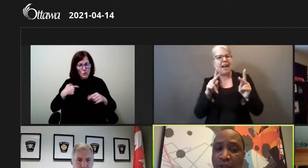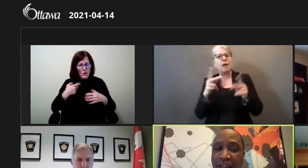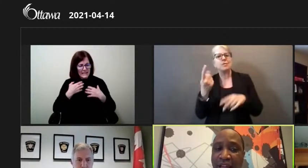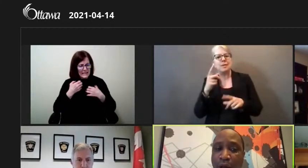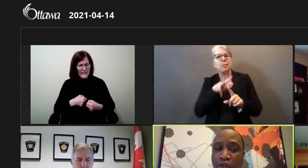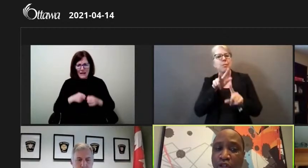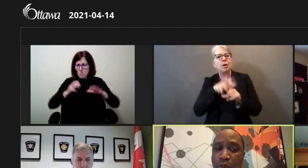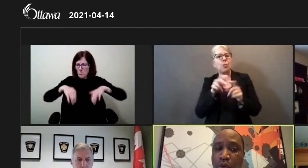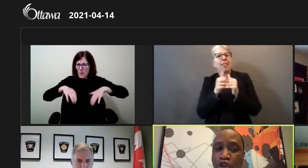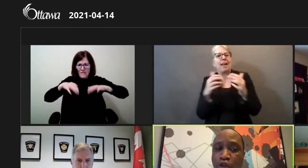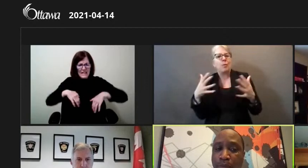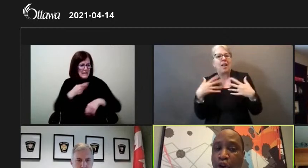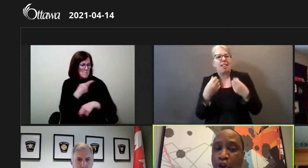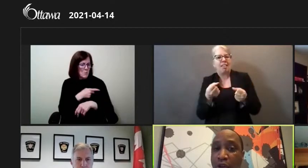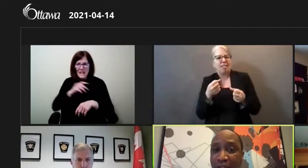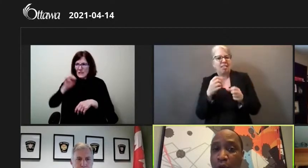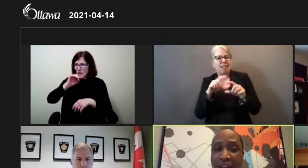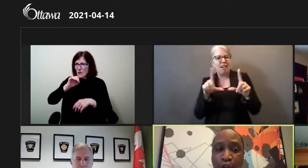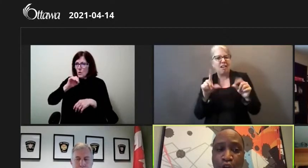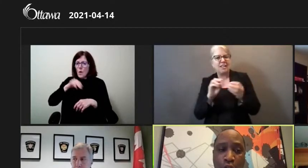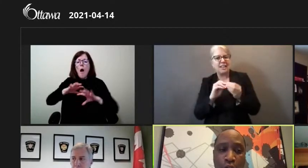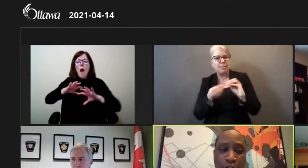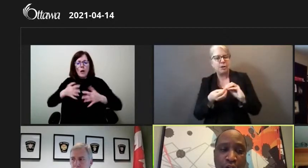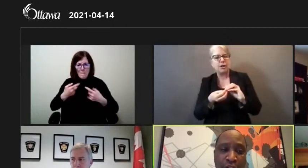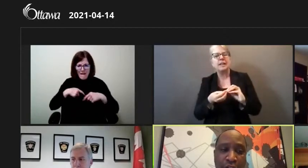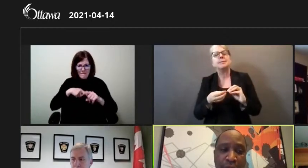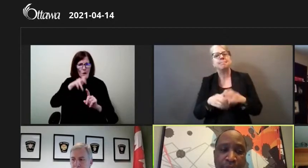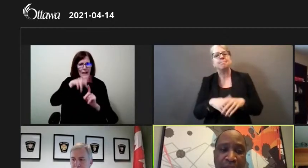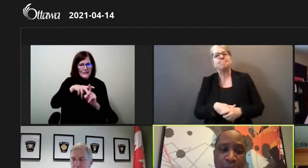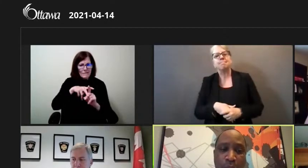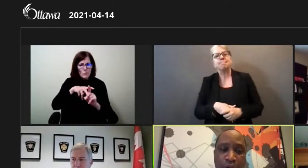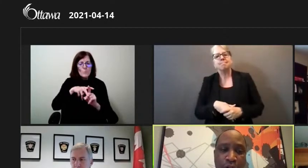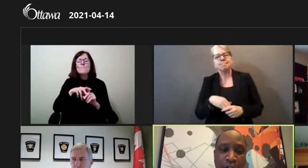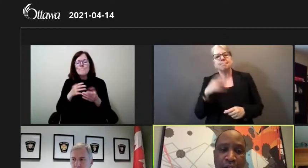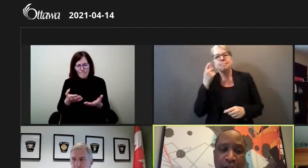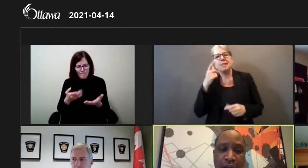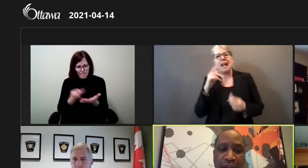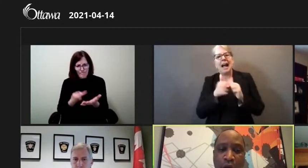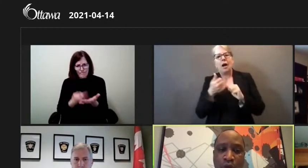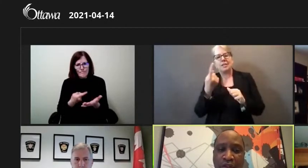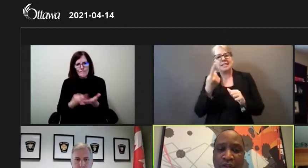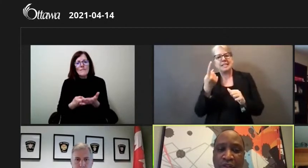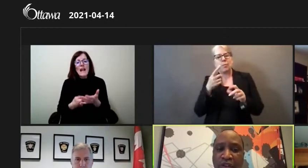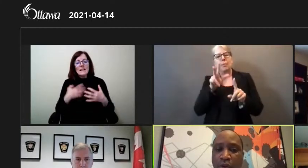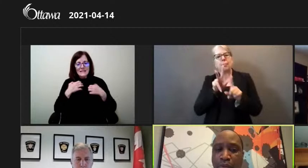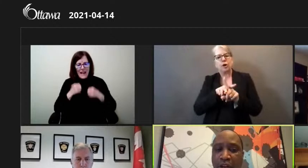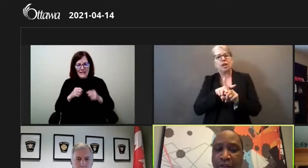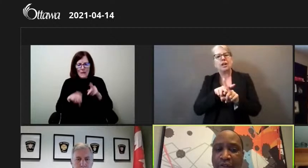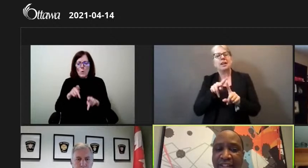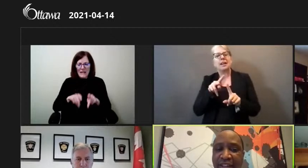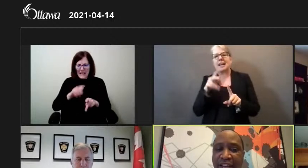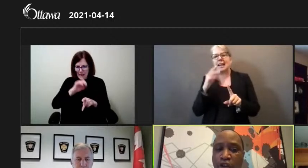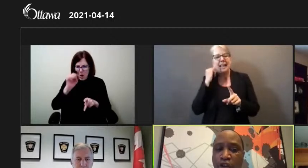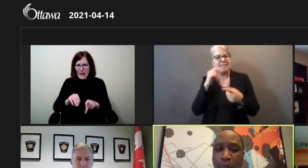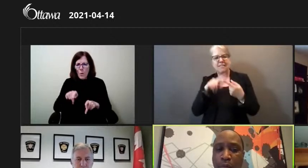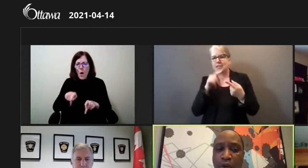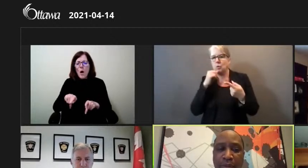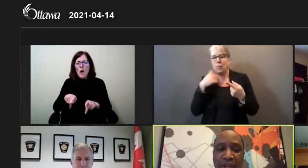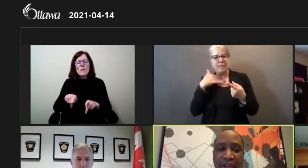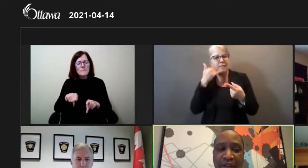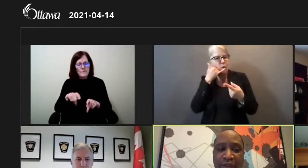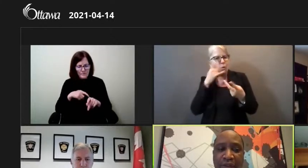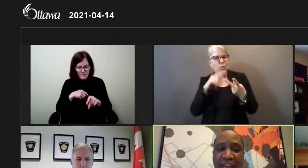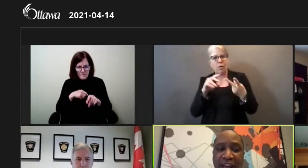book without a health card. However, how does someone book a vaccination appointment if they have neither a phone or